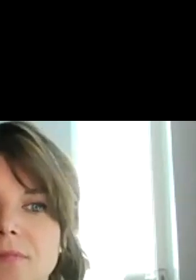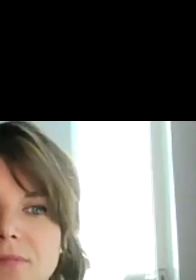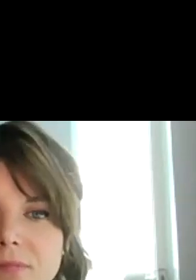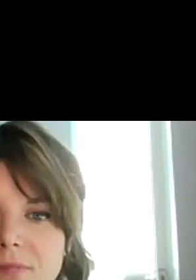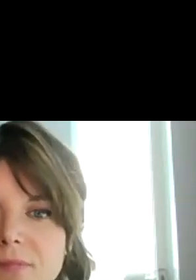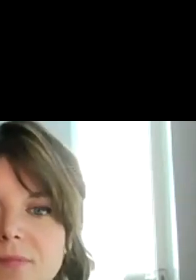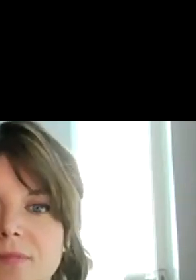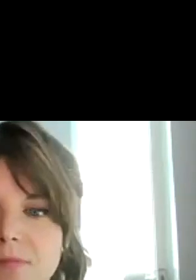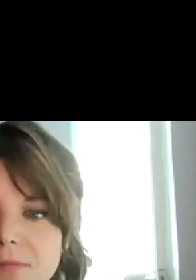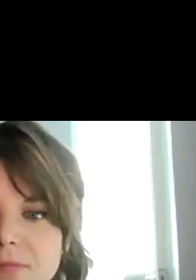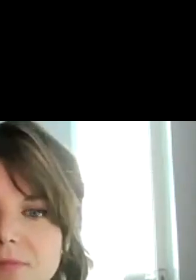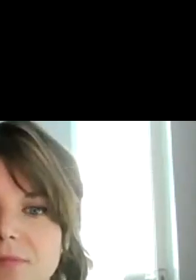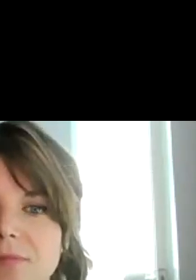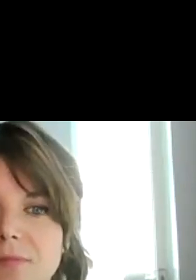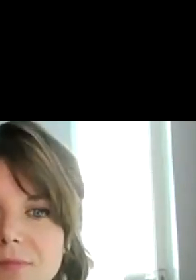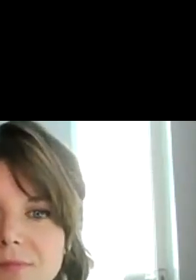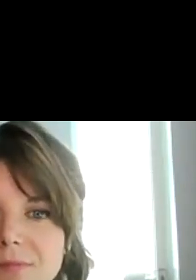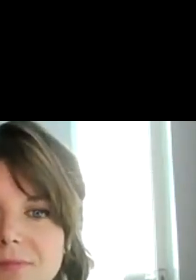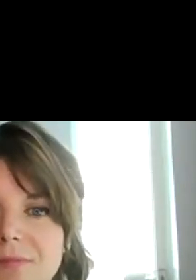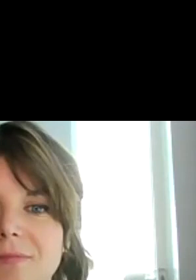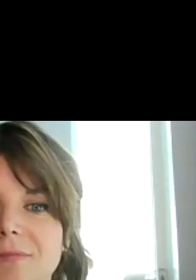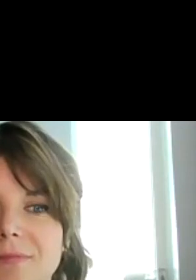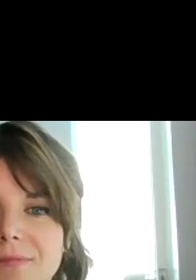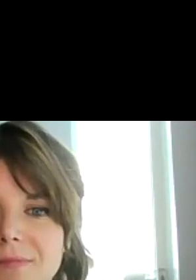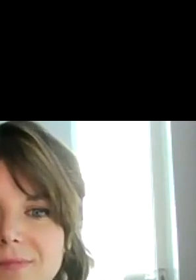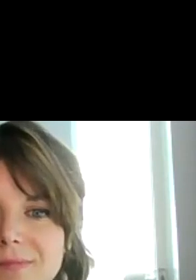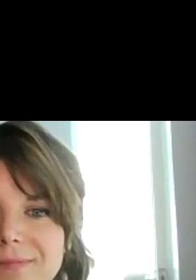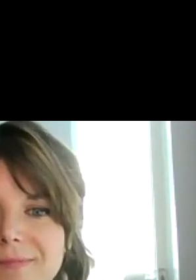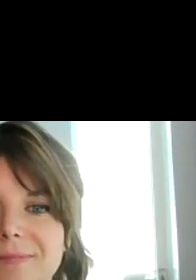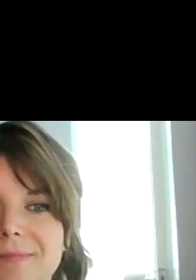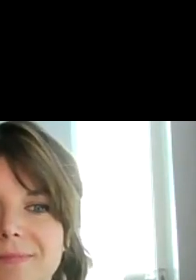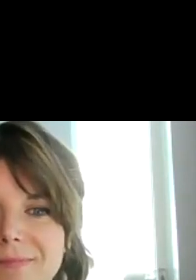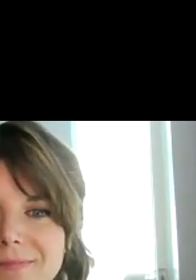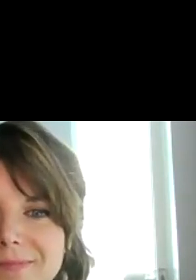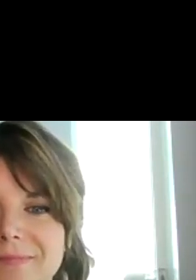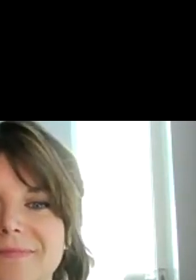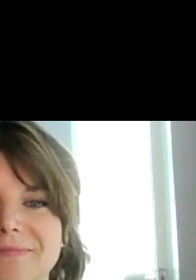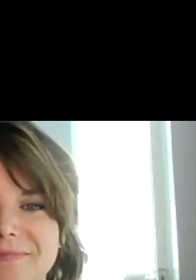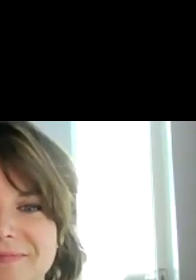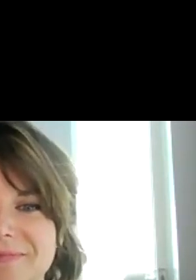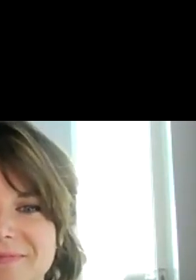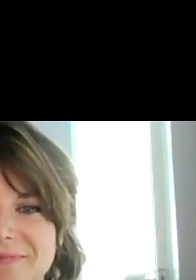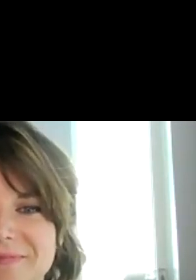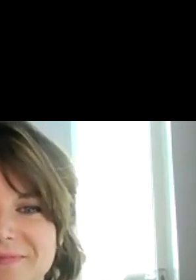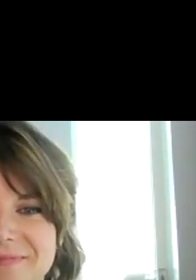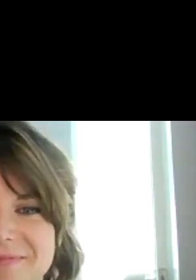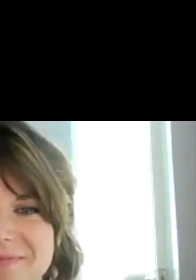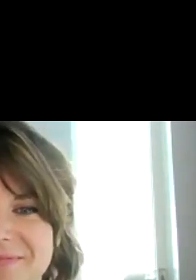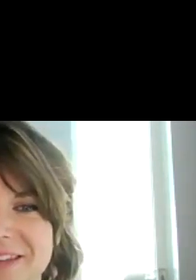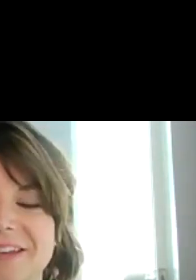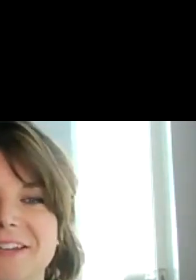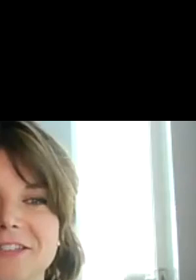structure and used it, and then left it there as kind of a memento. And we do get a lot of questions about